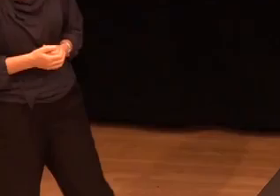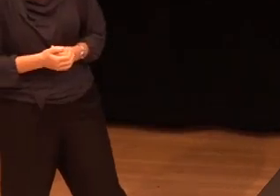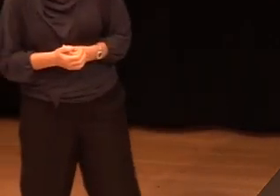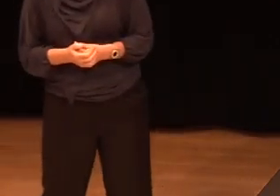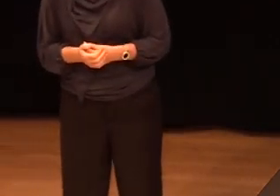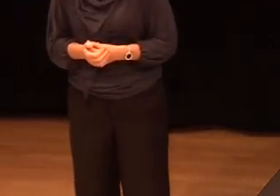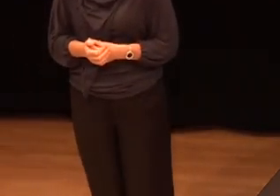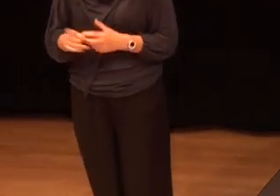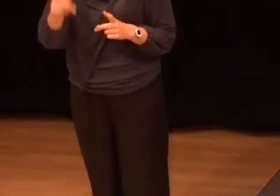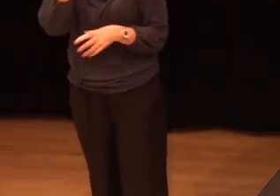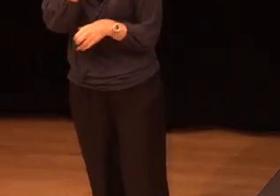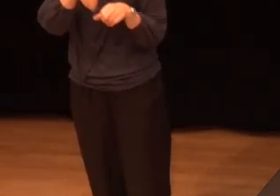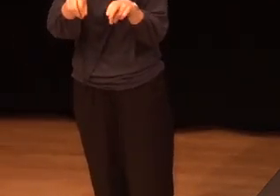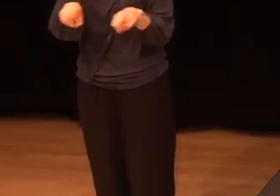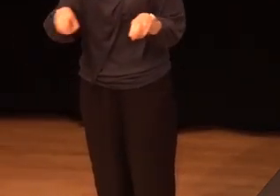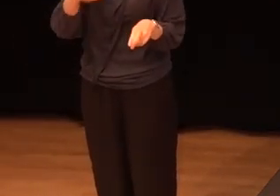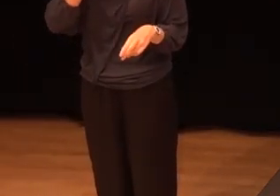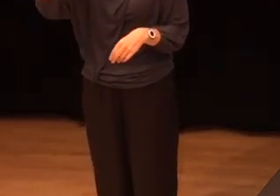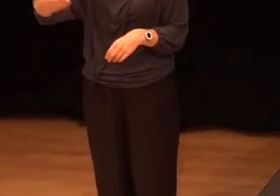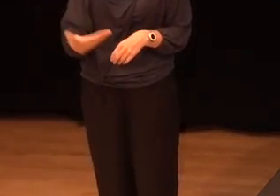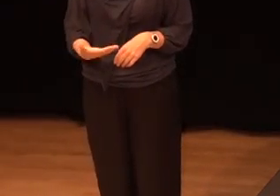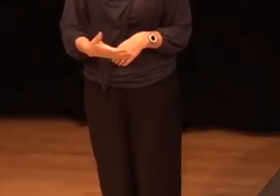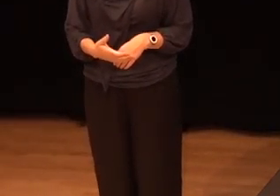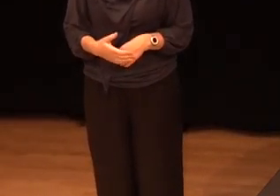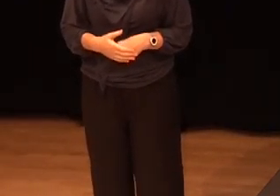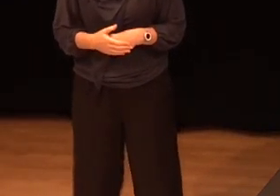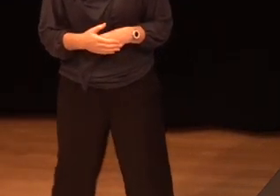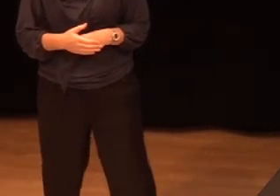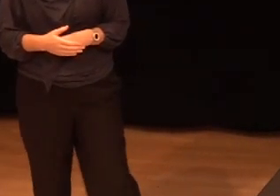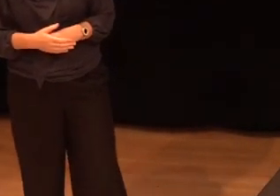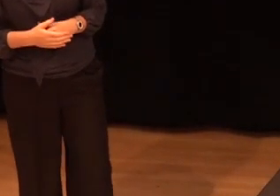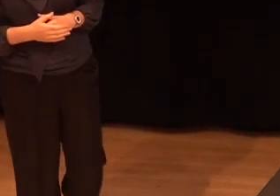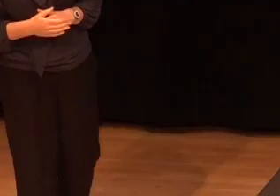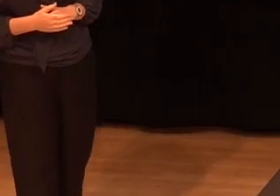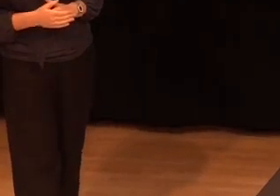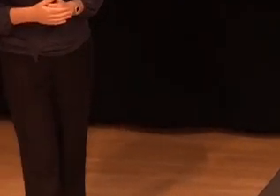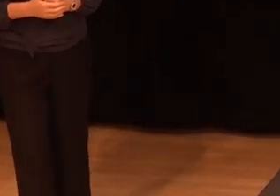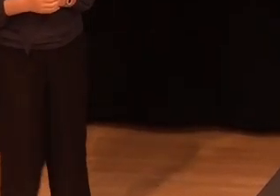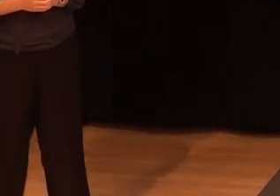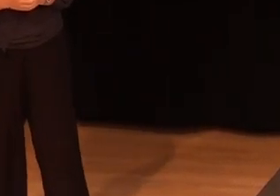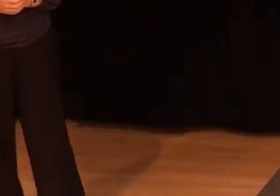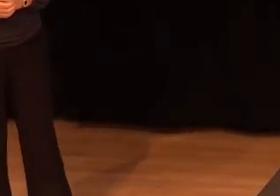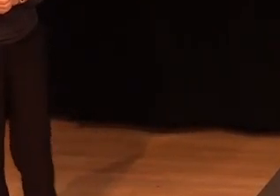panelists, why don't you come up? And I will introduce you once you're situated.